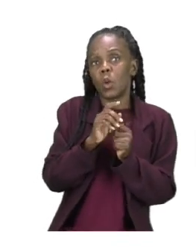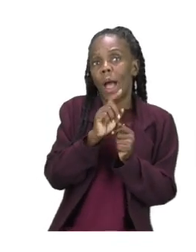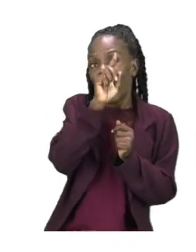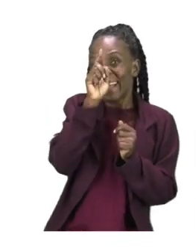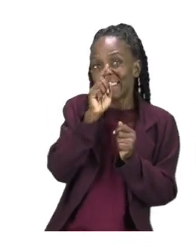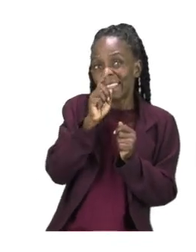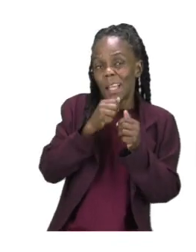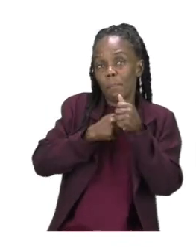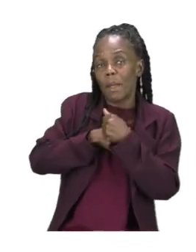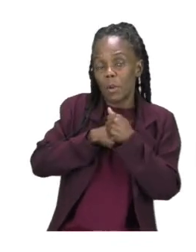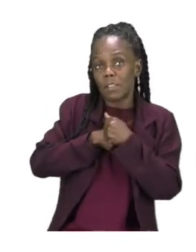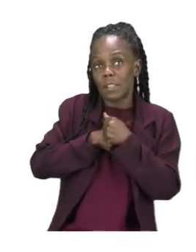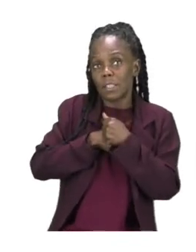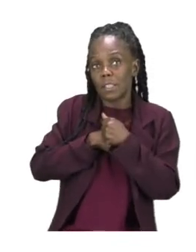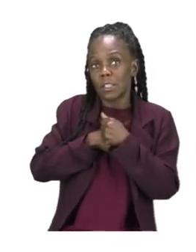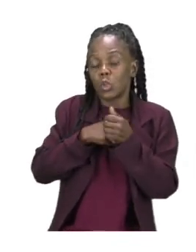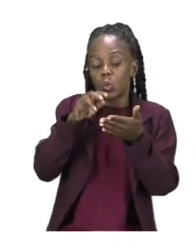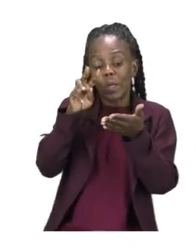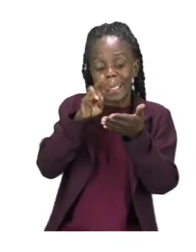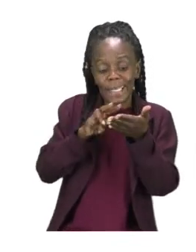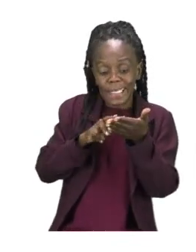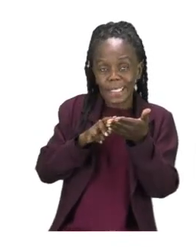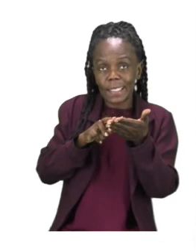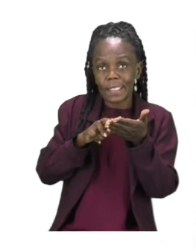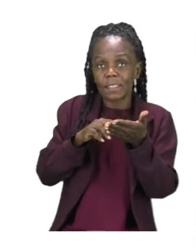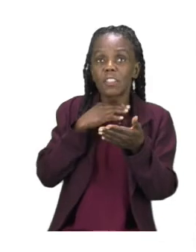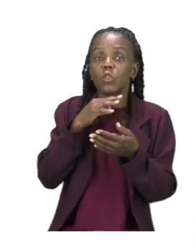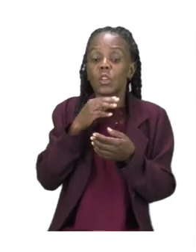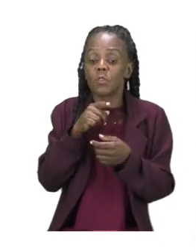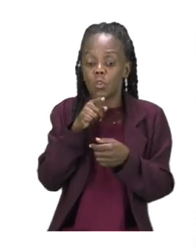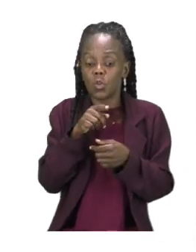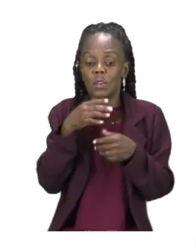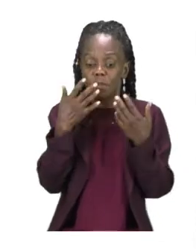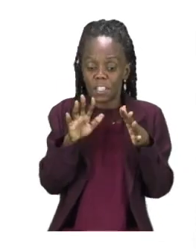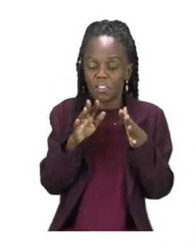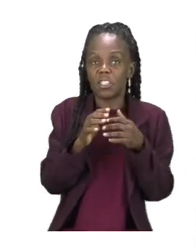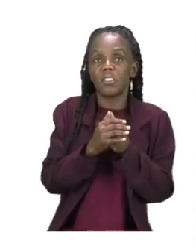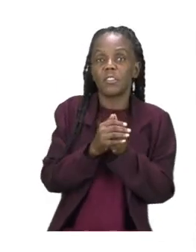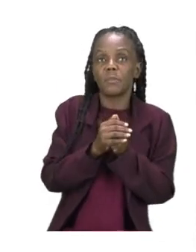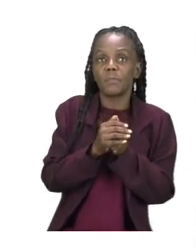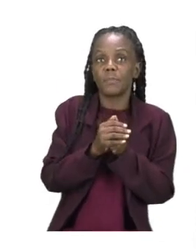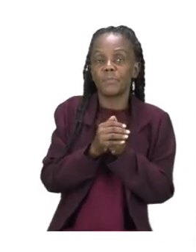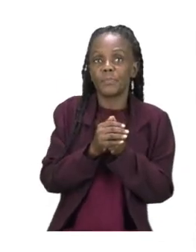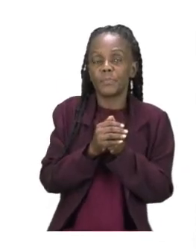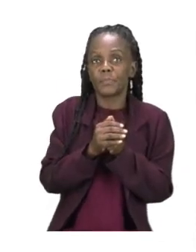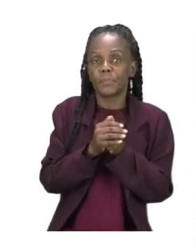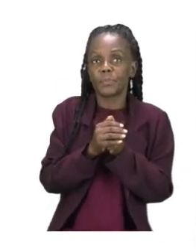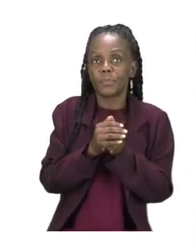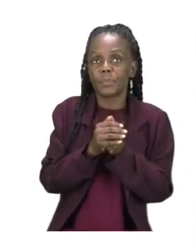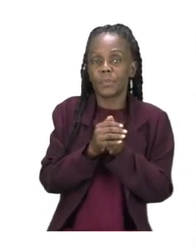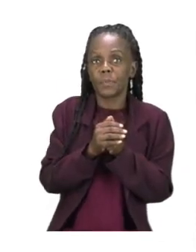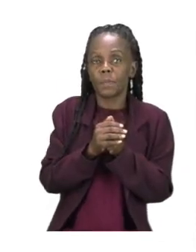the story for you. I'm sure they already know the story. Now that I've told you the first part of the